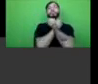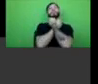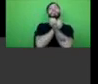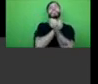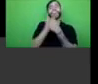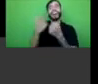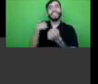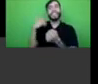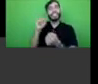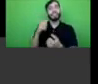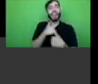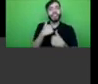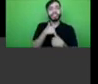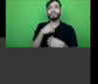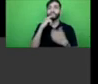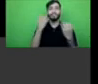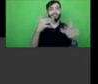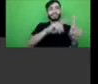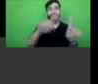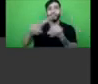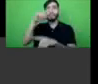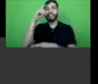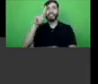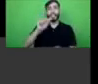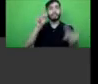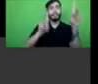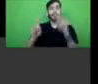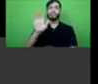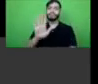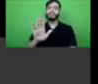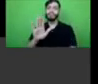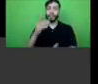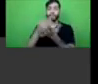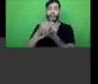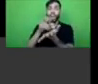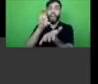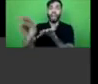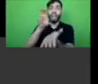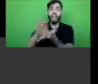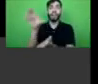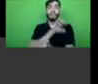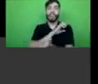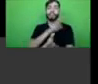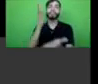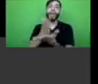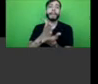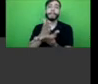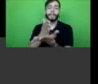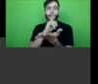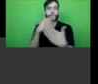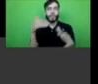For Black disabled people, defunding the police is a matter of life and death.